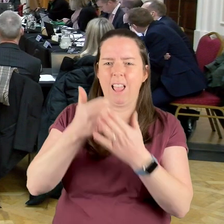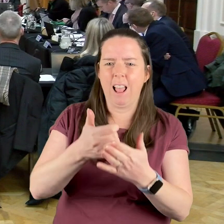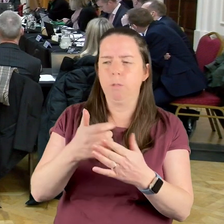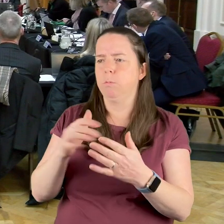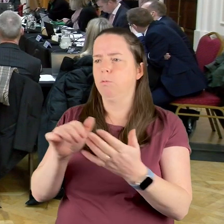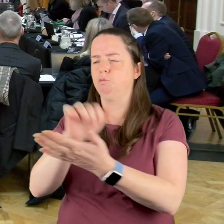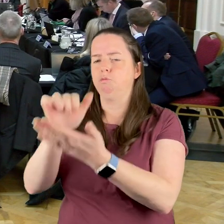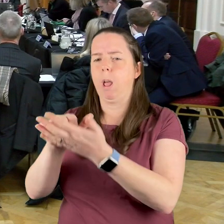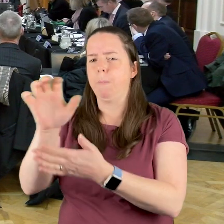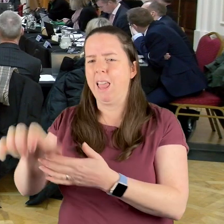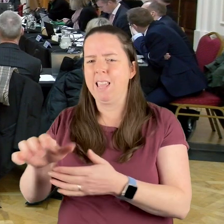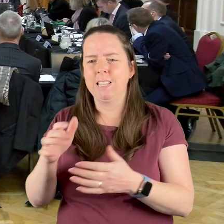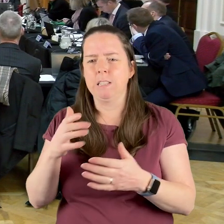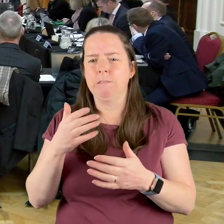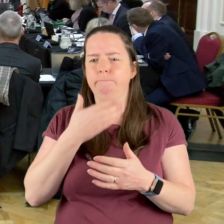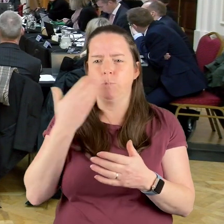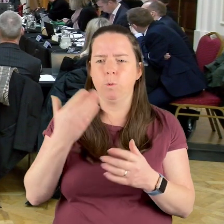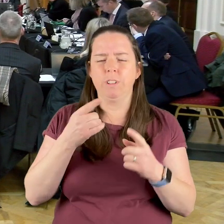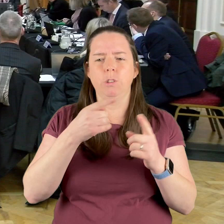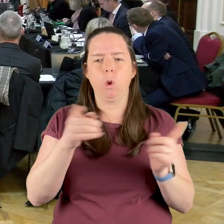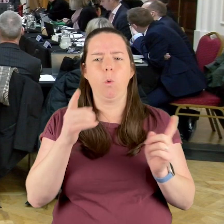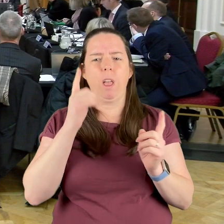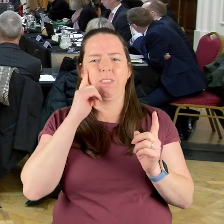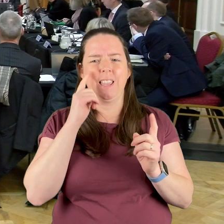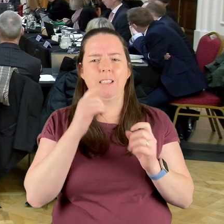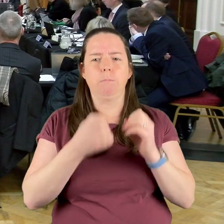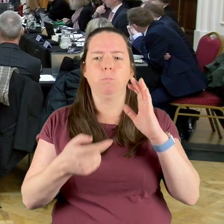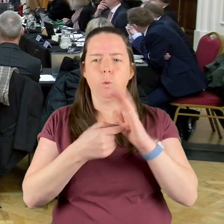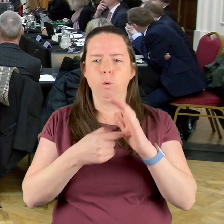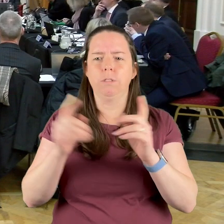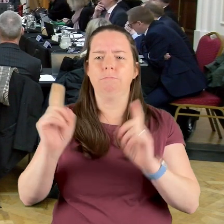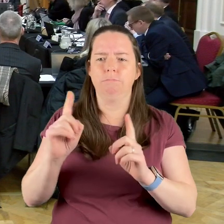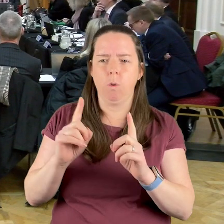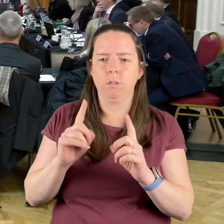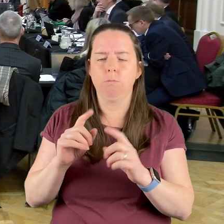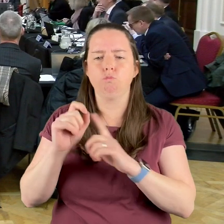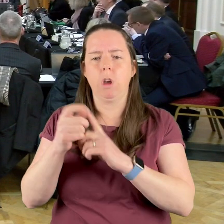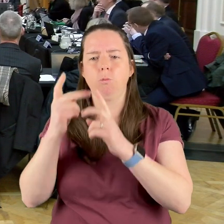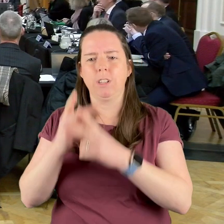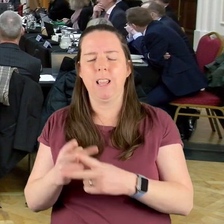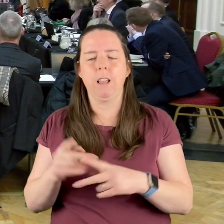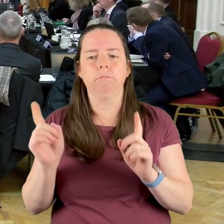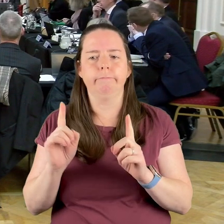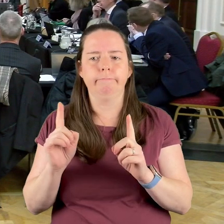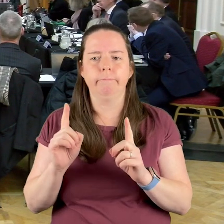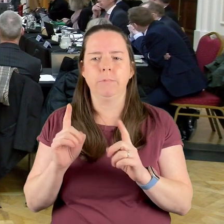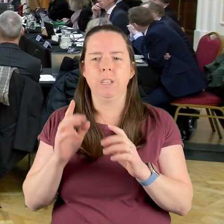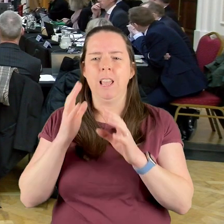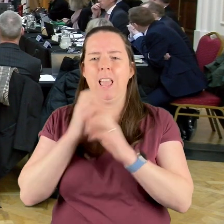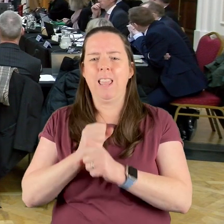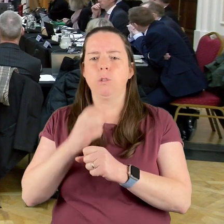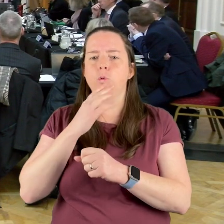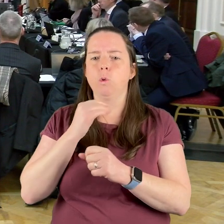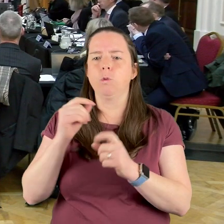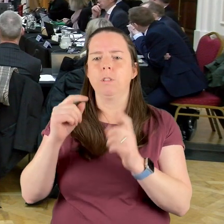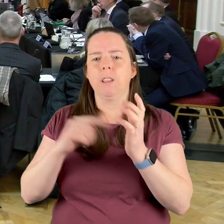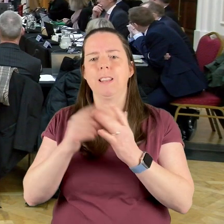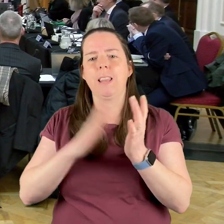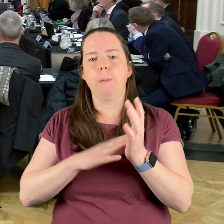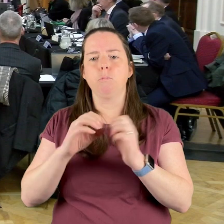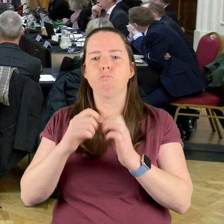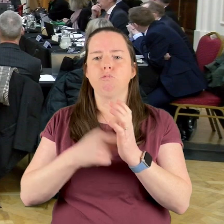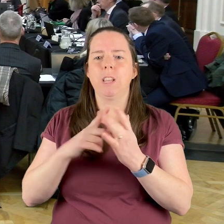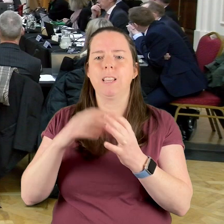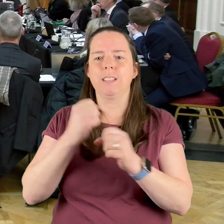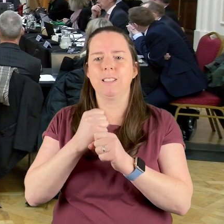them or did with them that actually didn't actually help them get to the right place. So I think the importance of working with primary care is